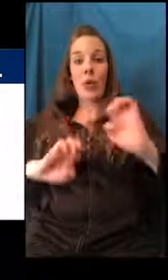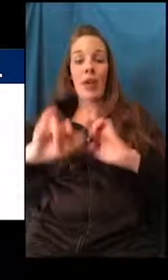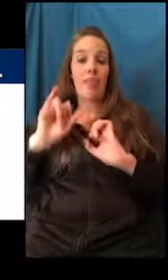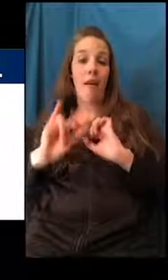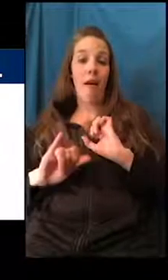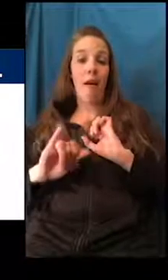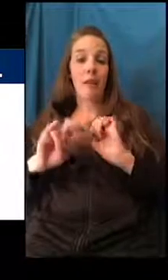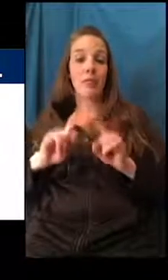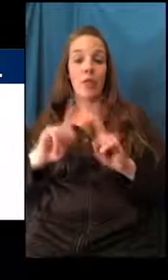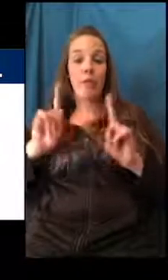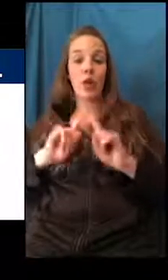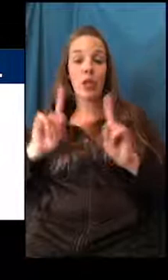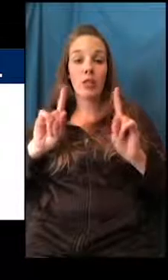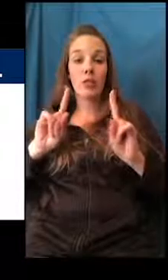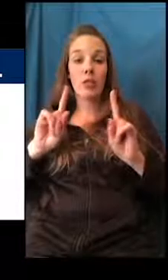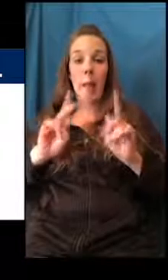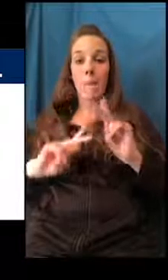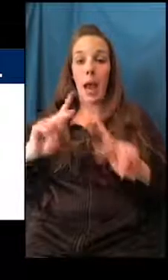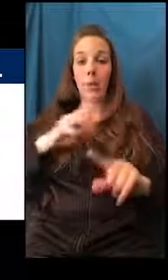different populations of